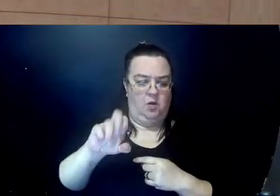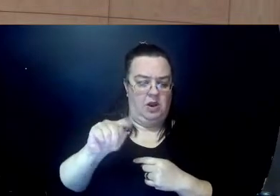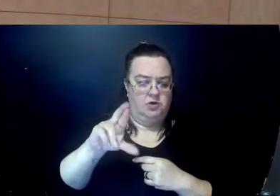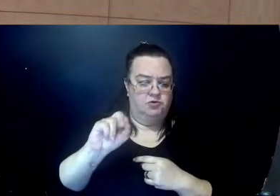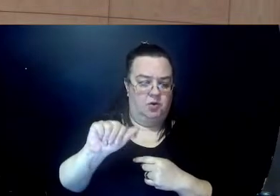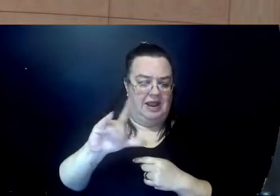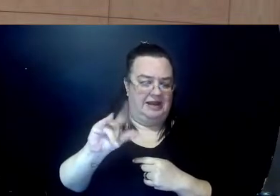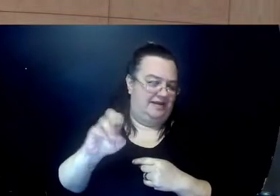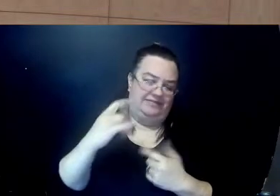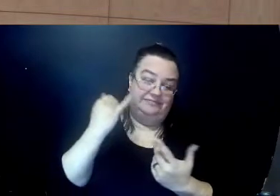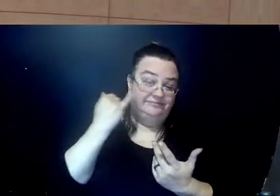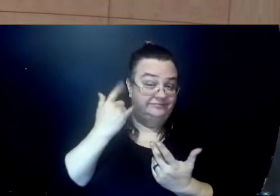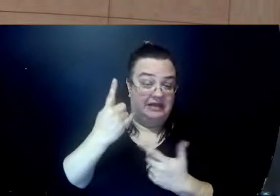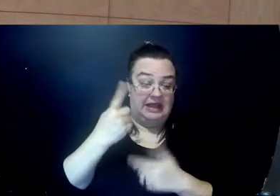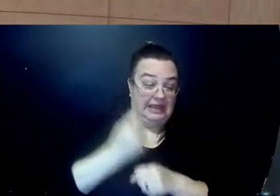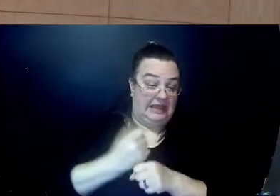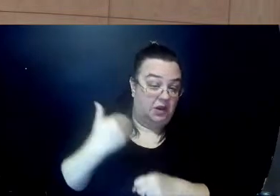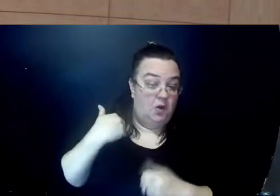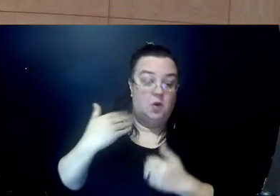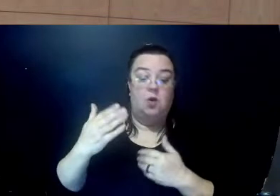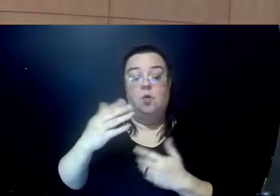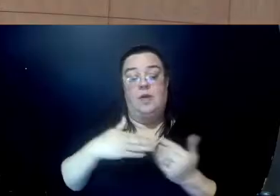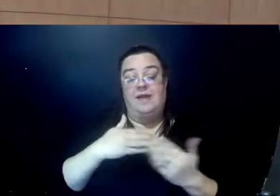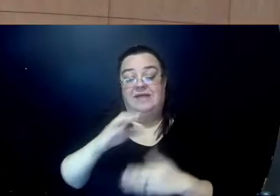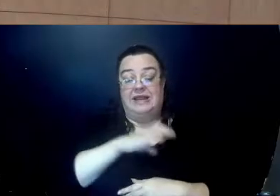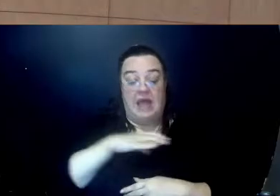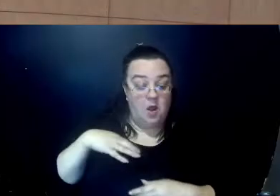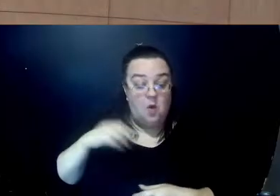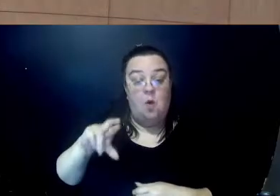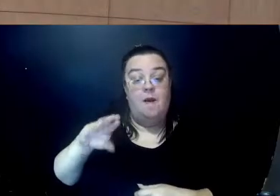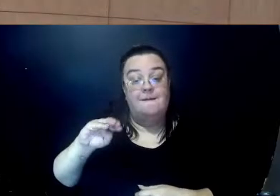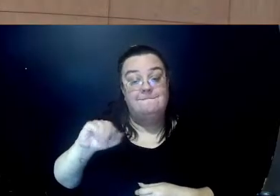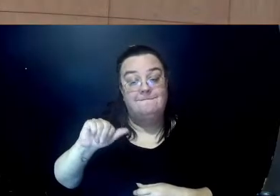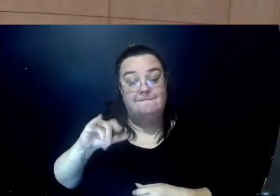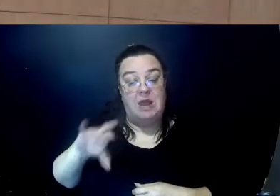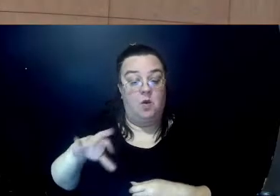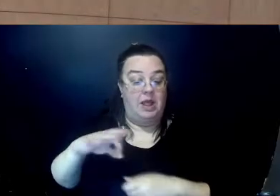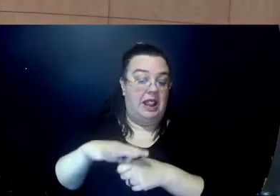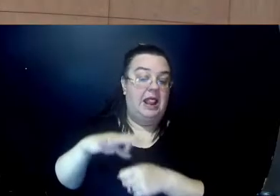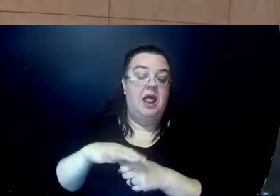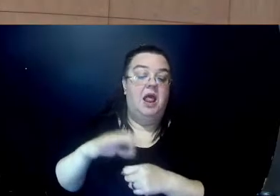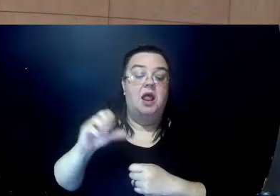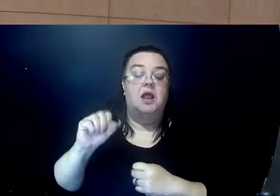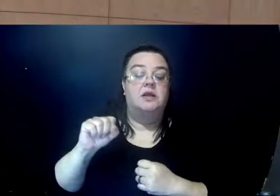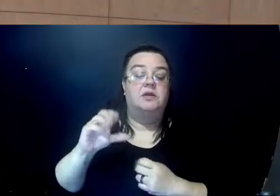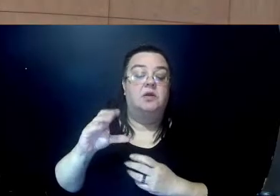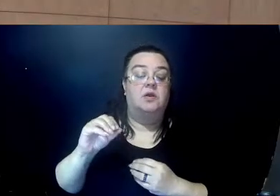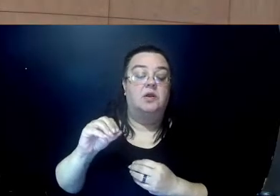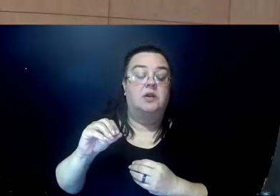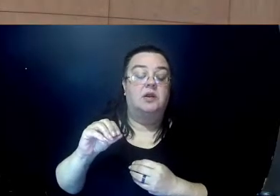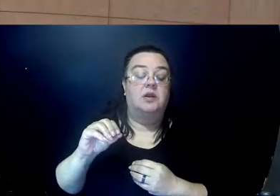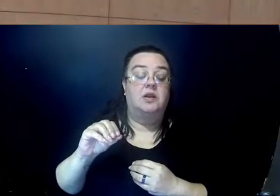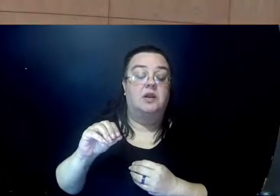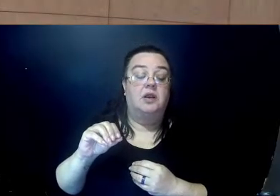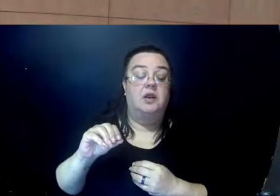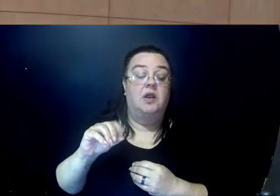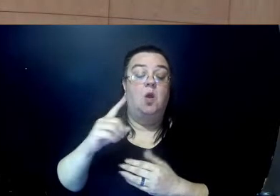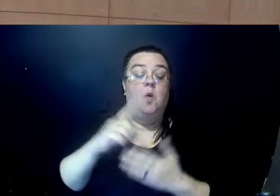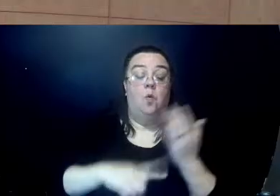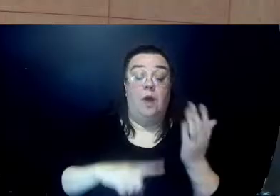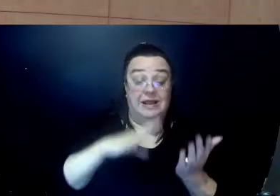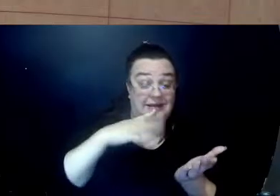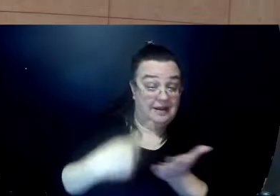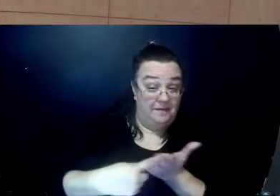council or mayoral election? Does the president, I guess, question does what is being debated now, was